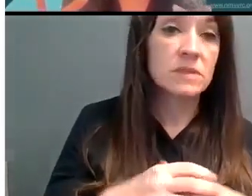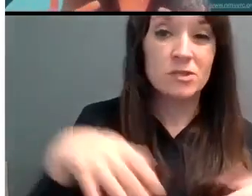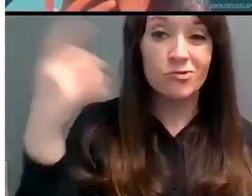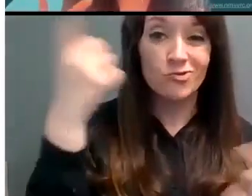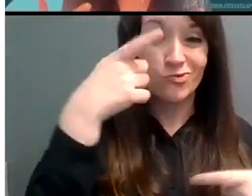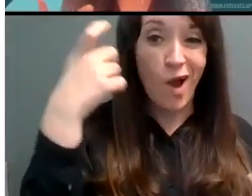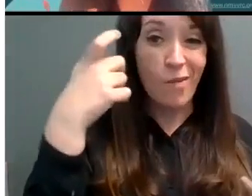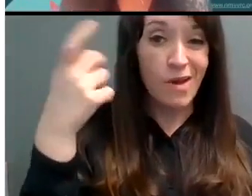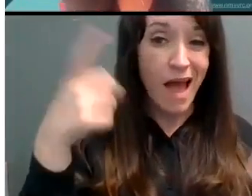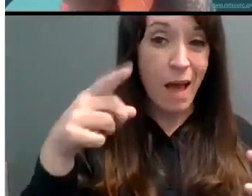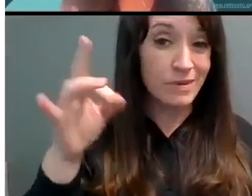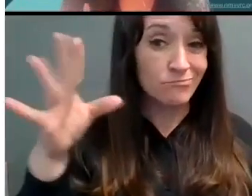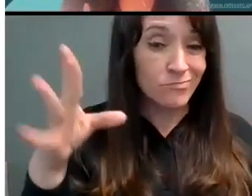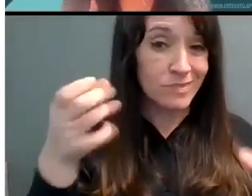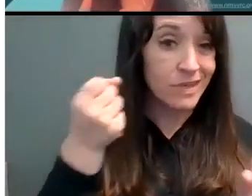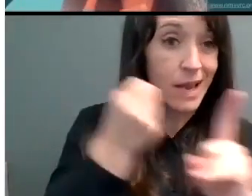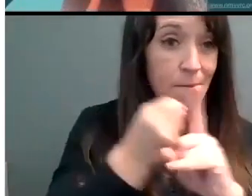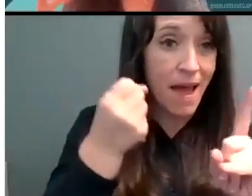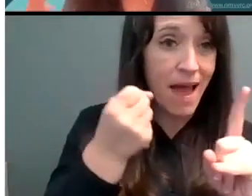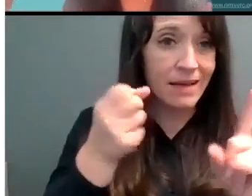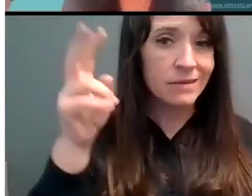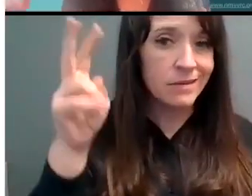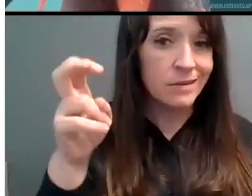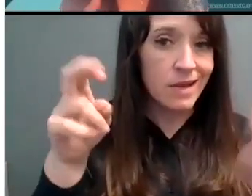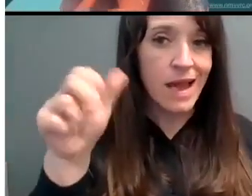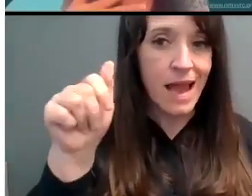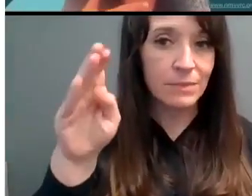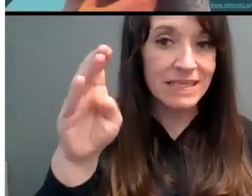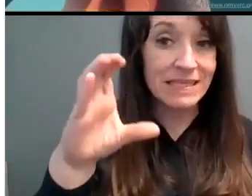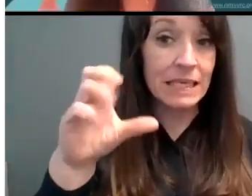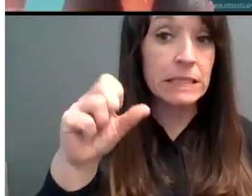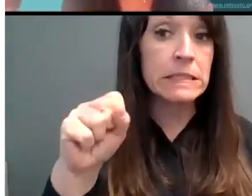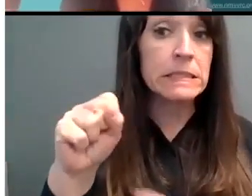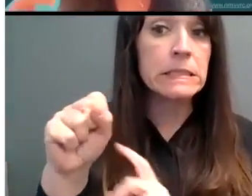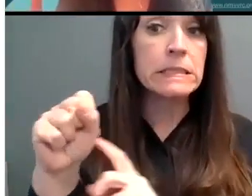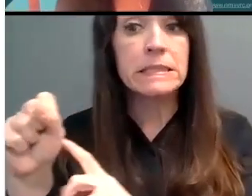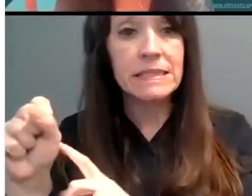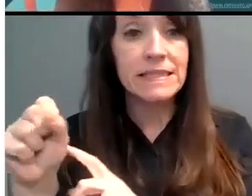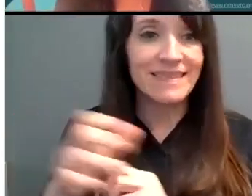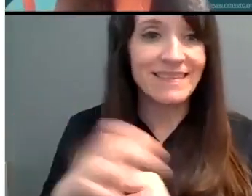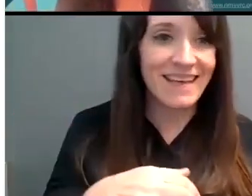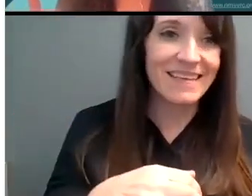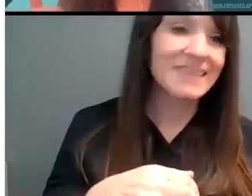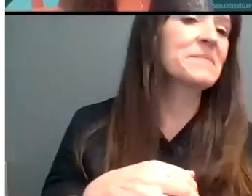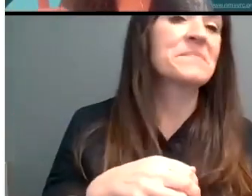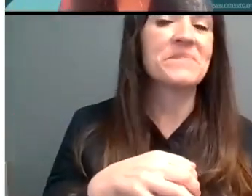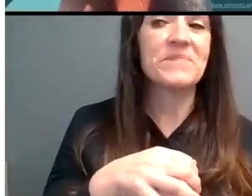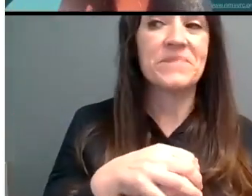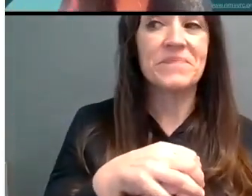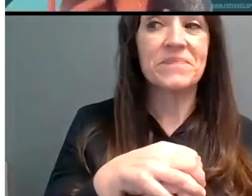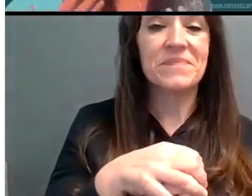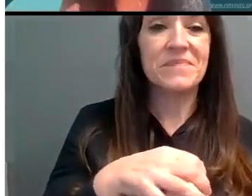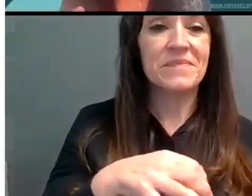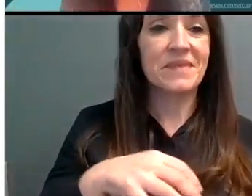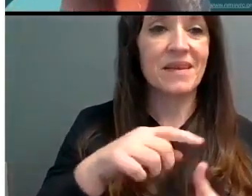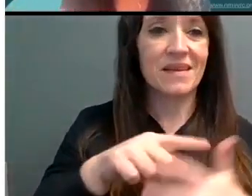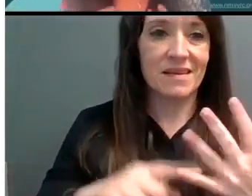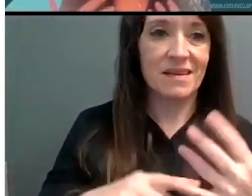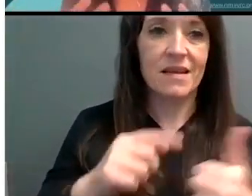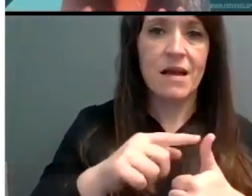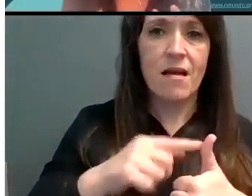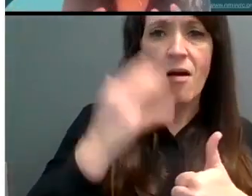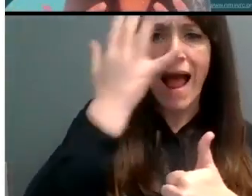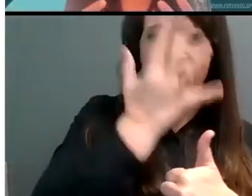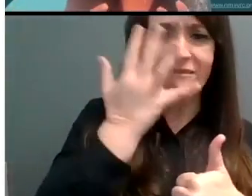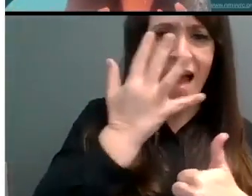like to call the ABCs with a long S on that, ABCs. So that includes our affect